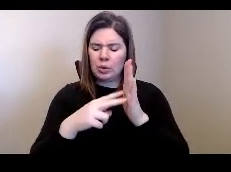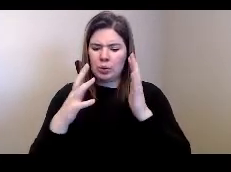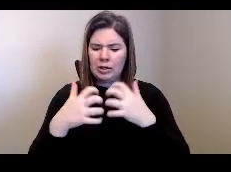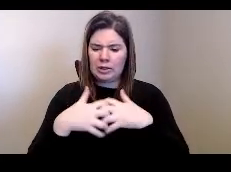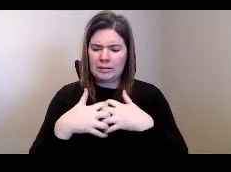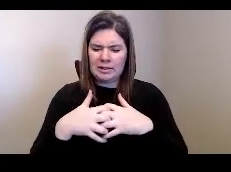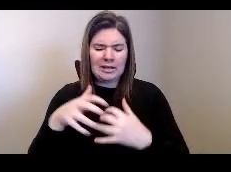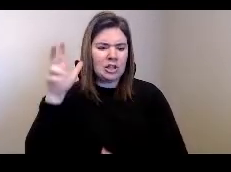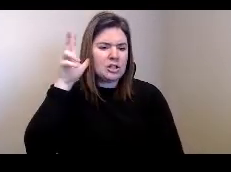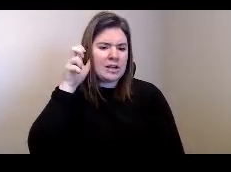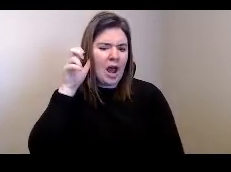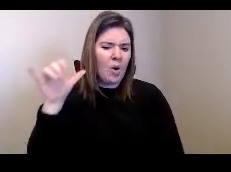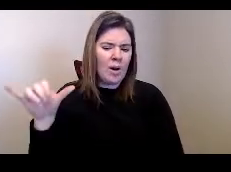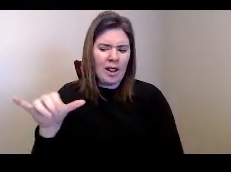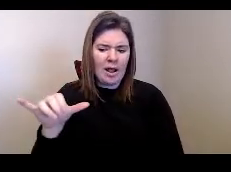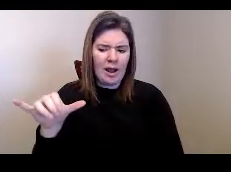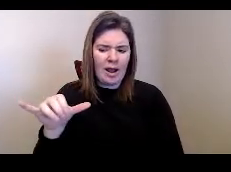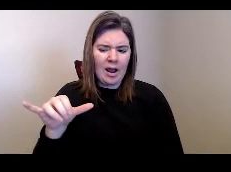Do all screen readers sound like this?